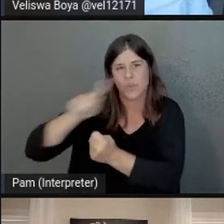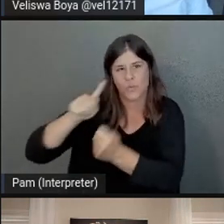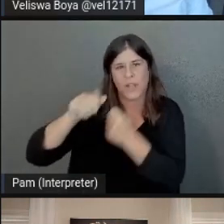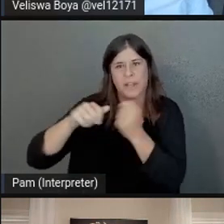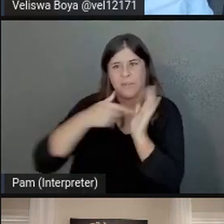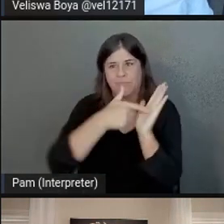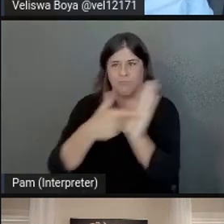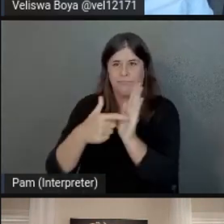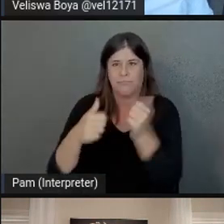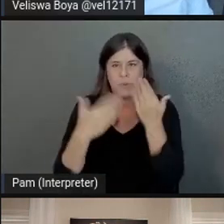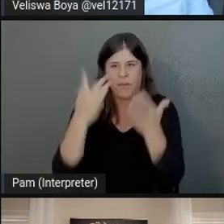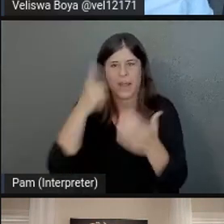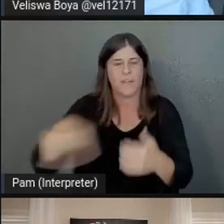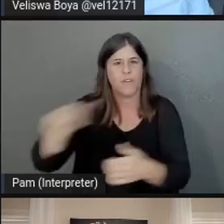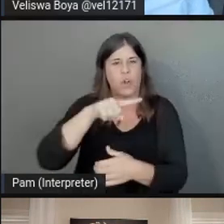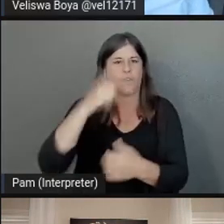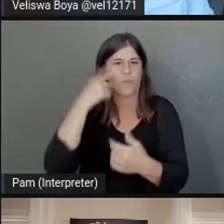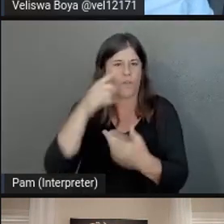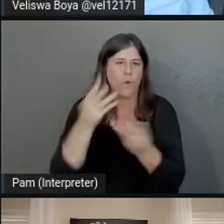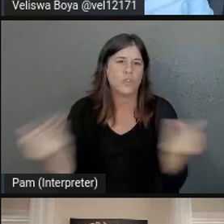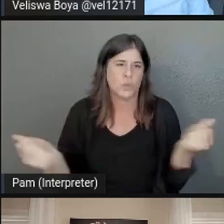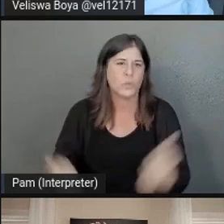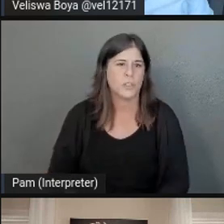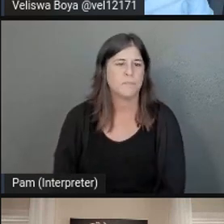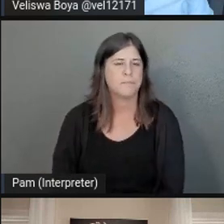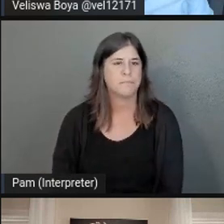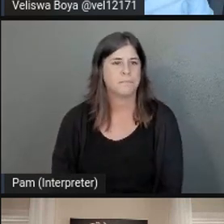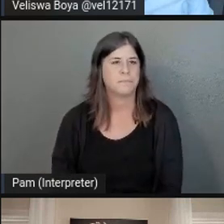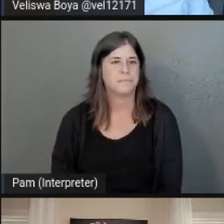guys for solution.